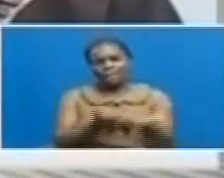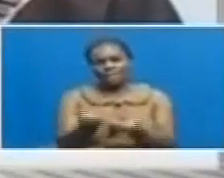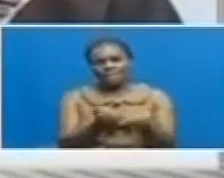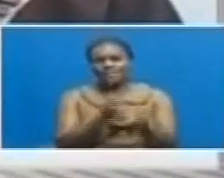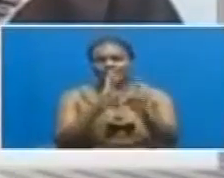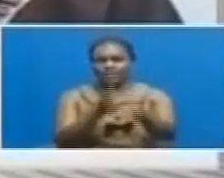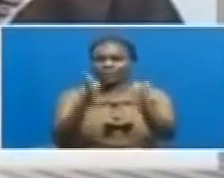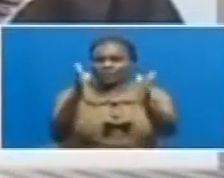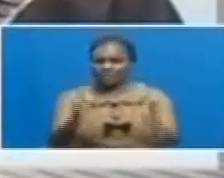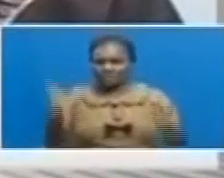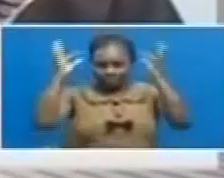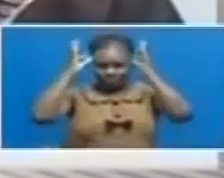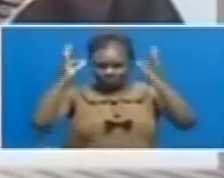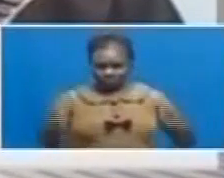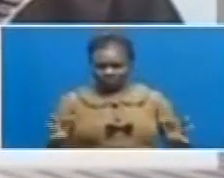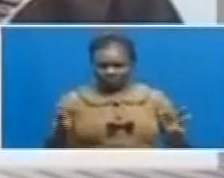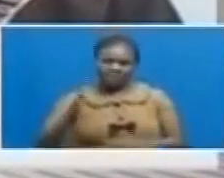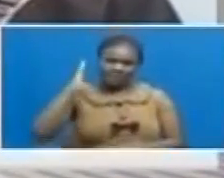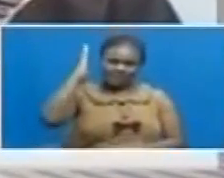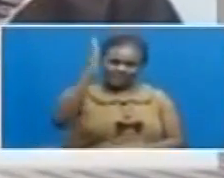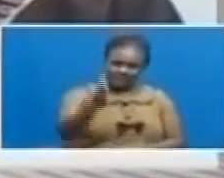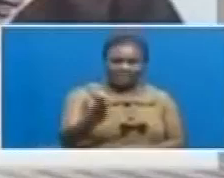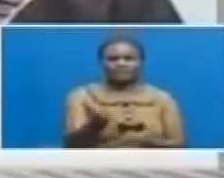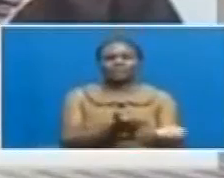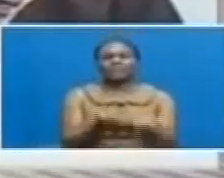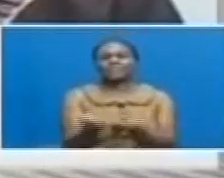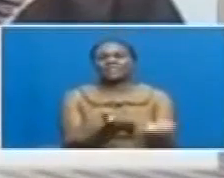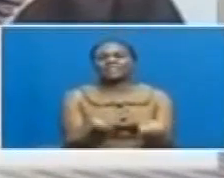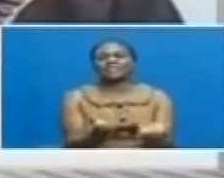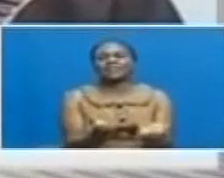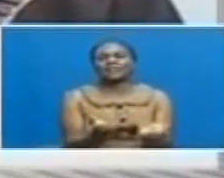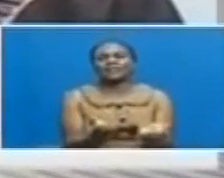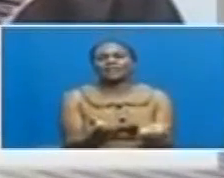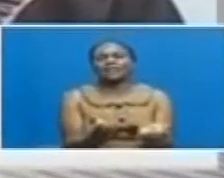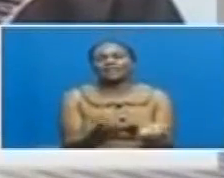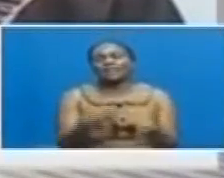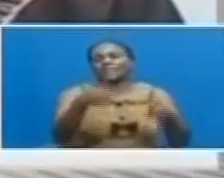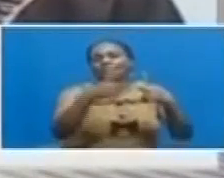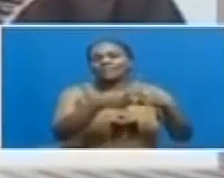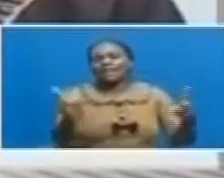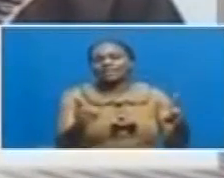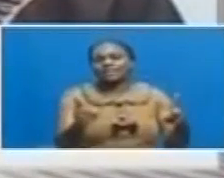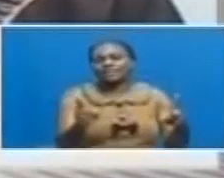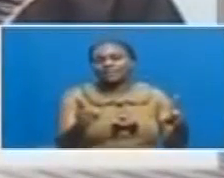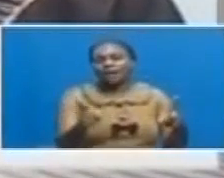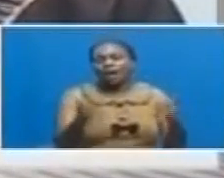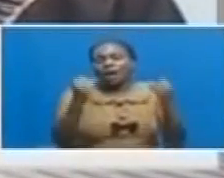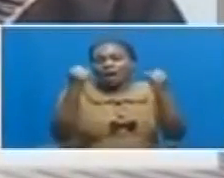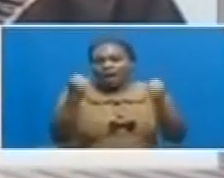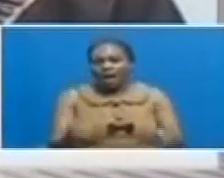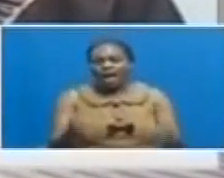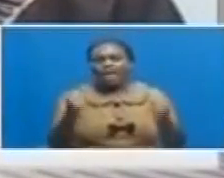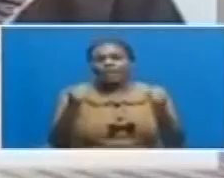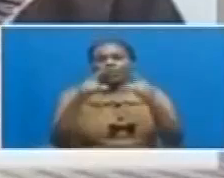getting hitched tomorrow. But let's get straight to our business, Willis. And I want us to start with our tough word on